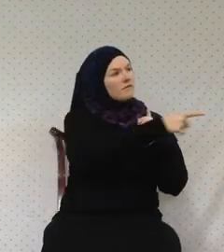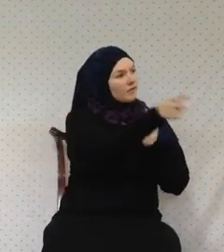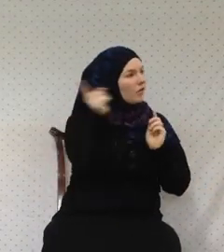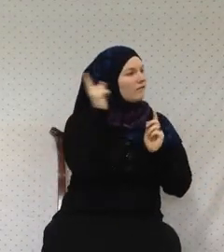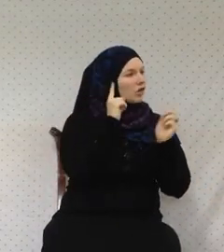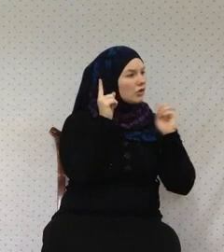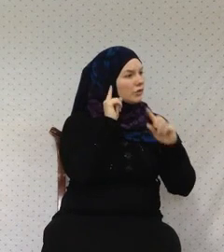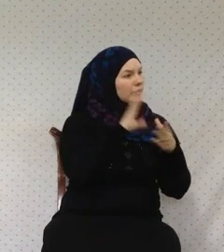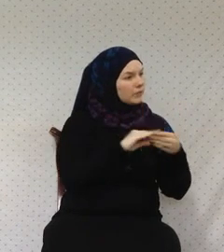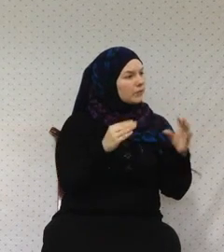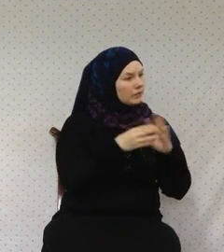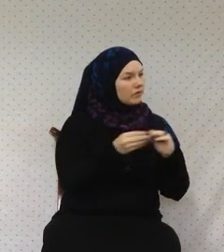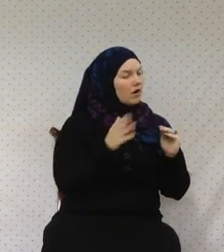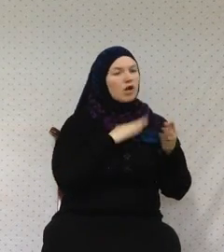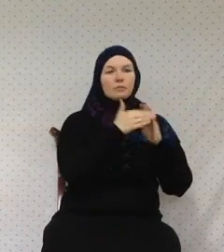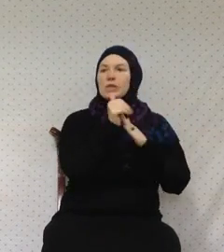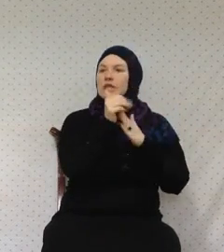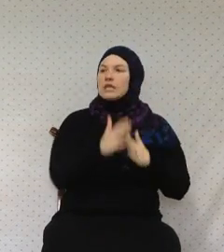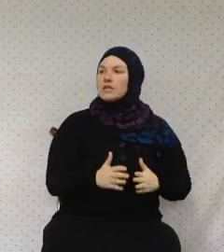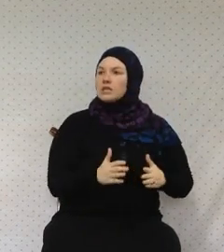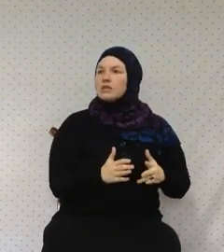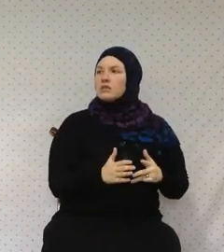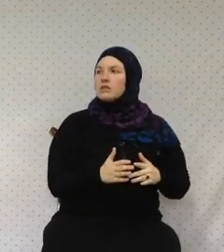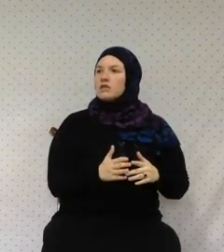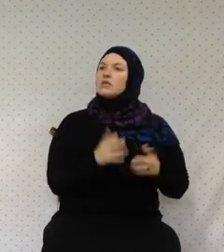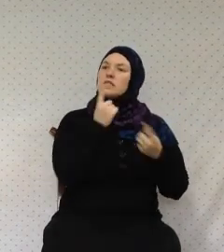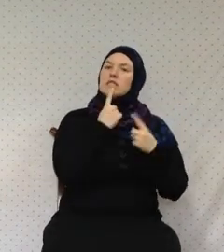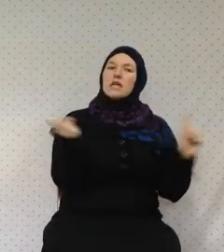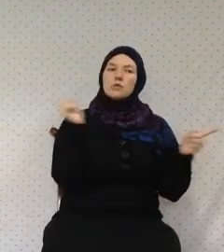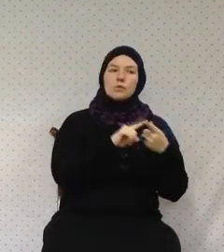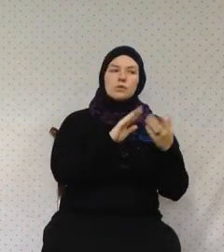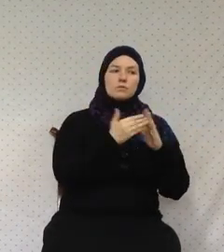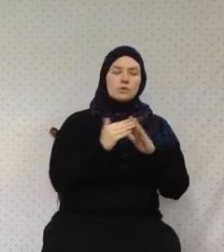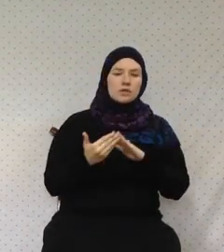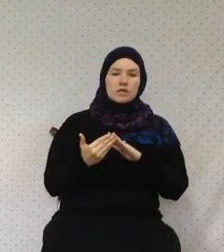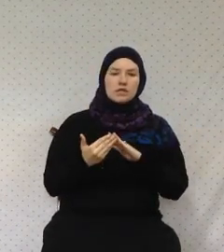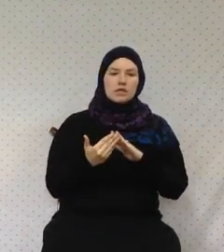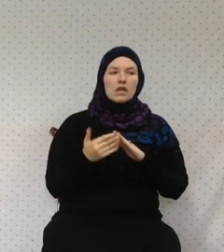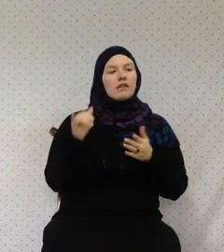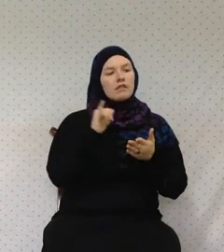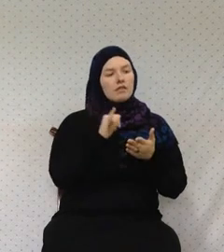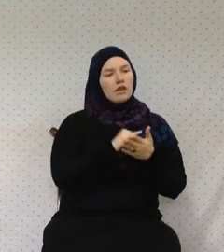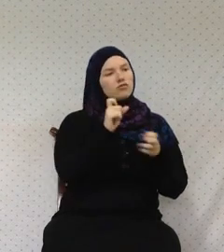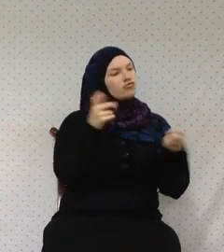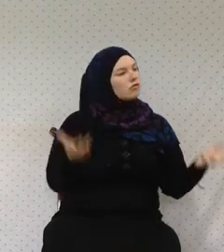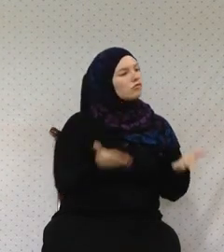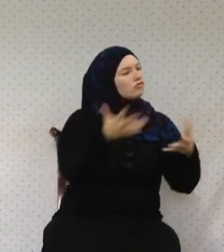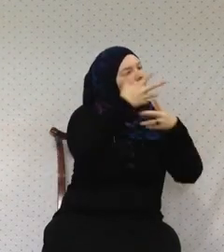you, our community here, who told me, tell it to the community so that they may trust